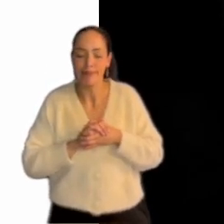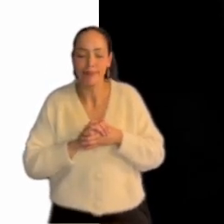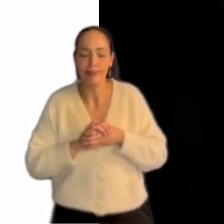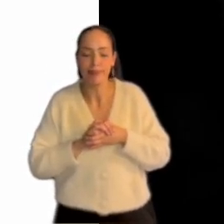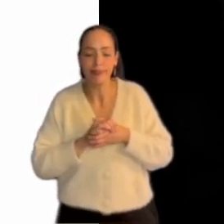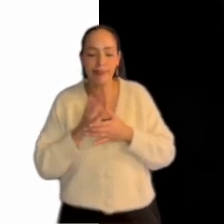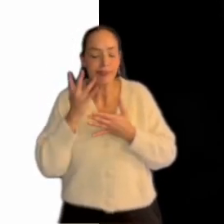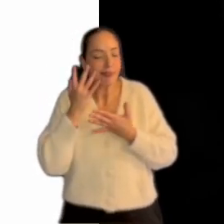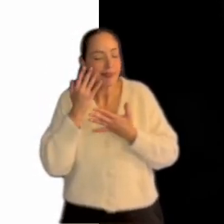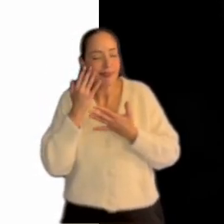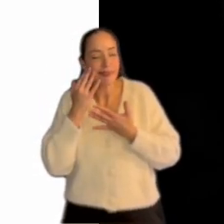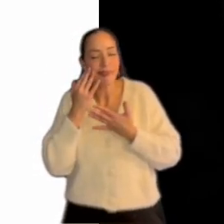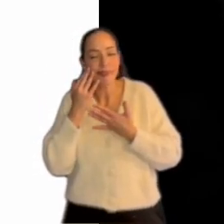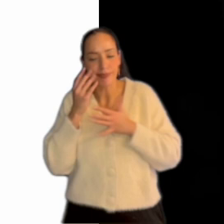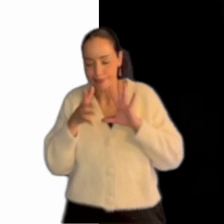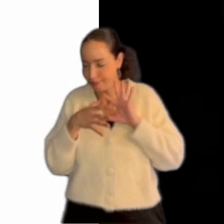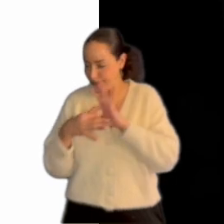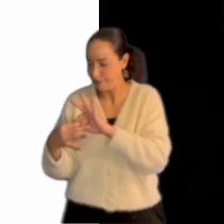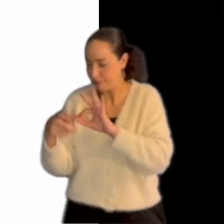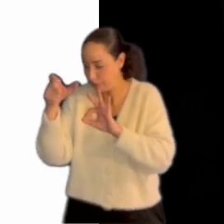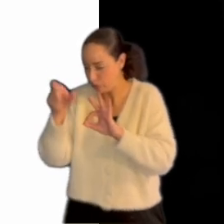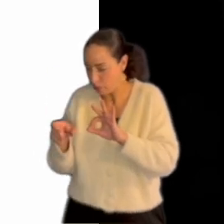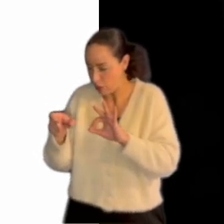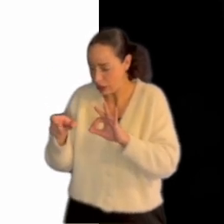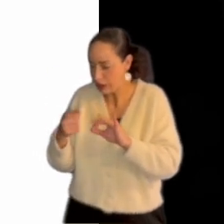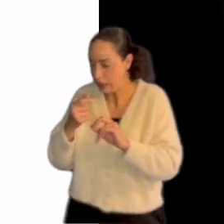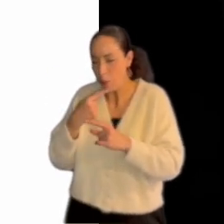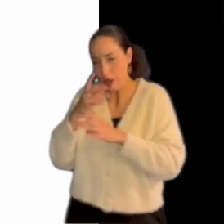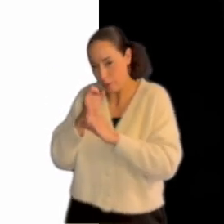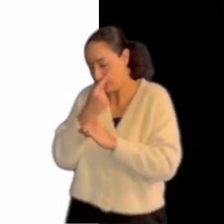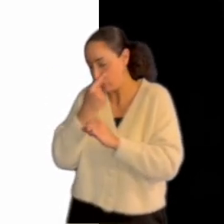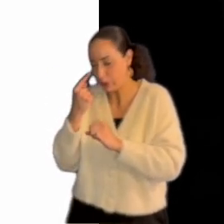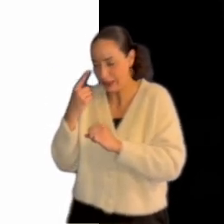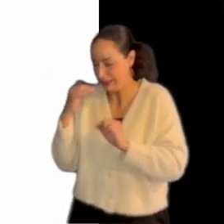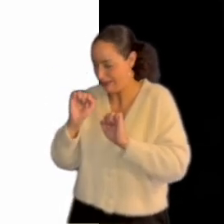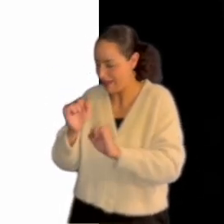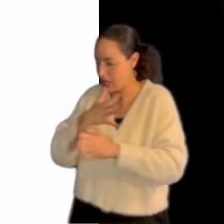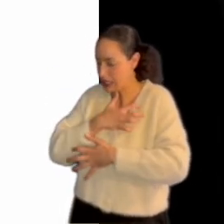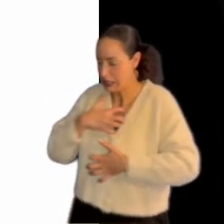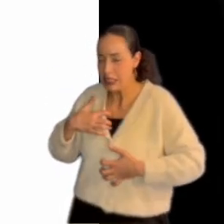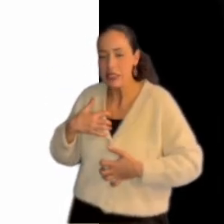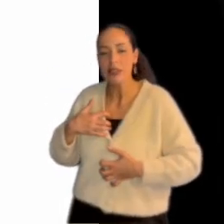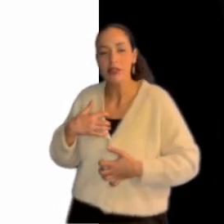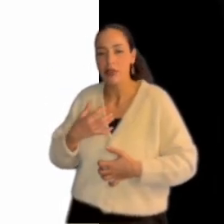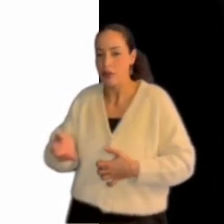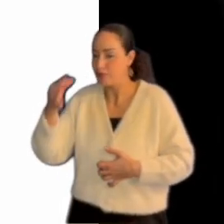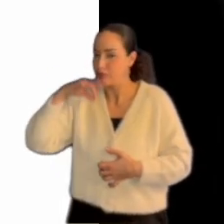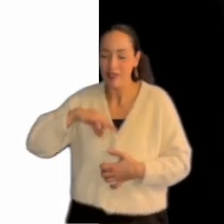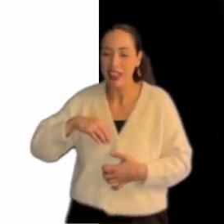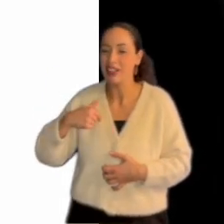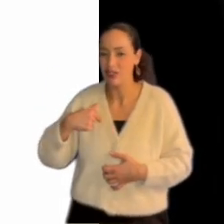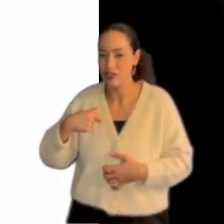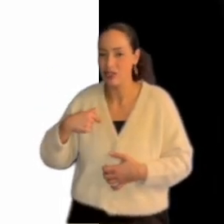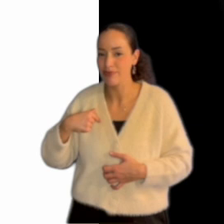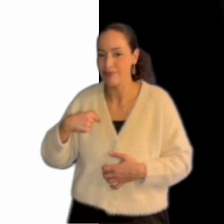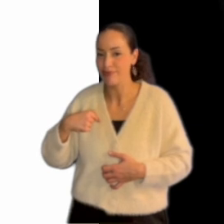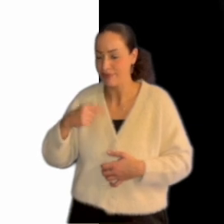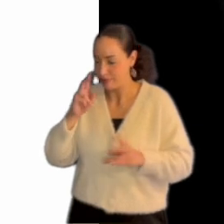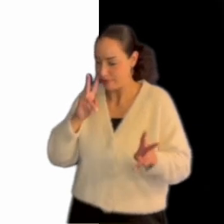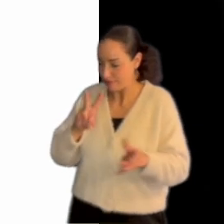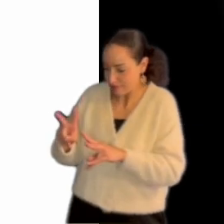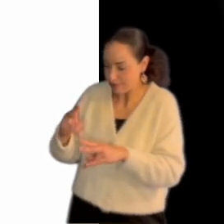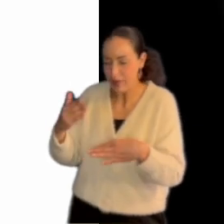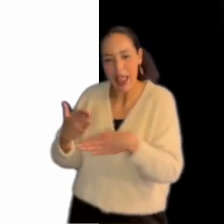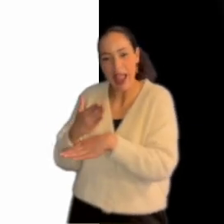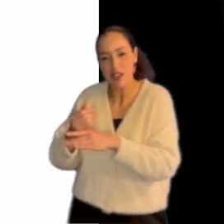to bear witness to distress, we are privileged to observe acts of protest, defiance, and resistance. We must remember that in making a commitment